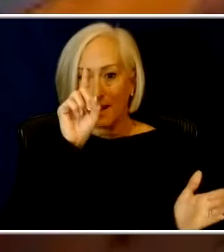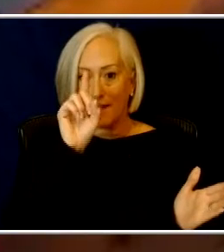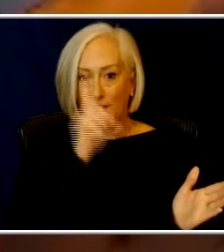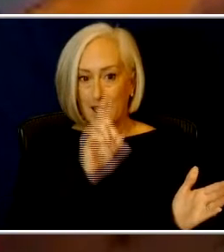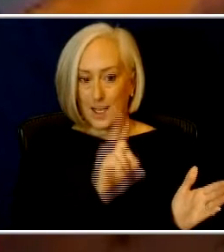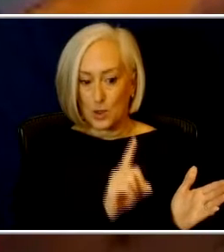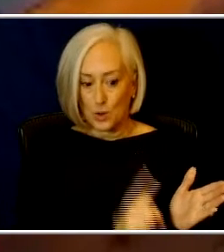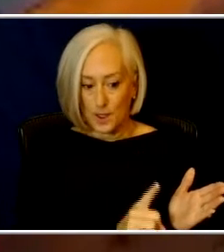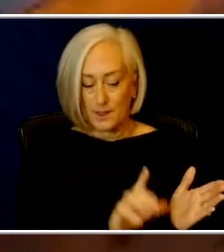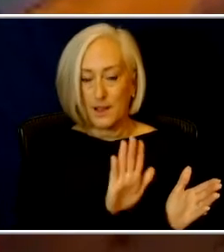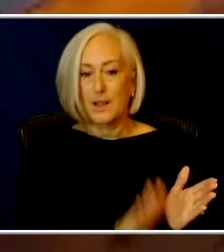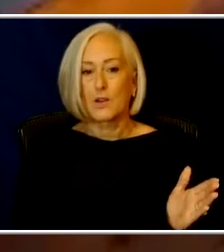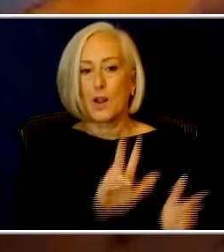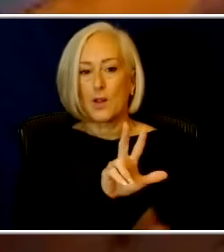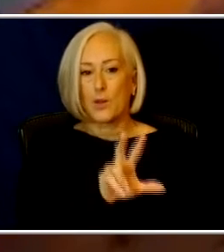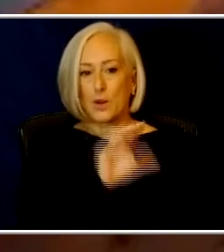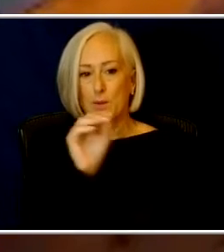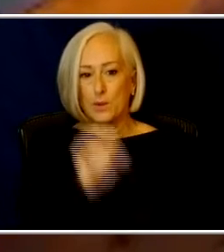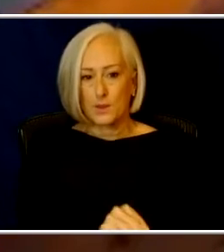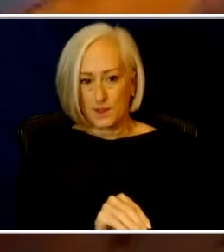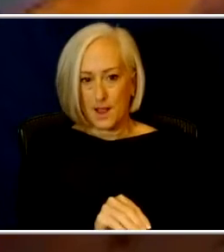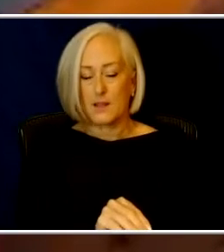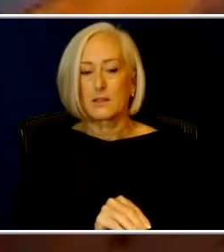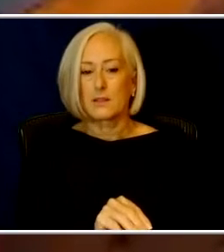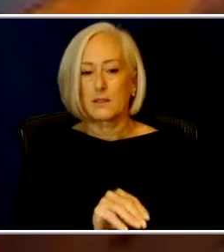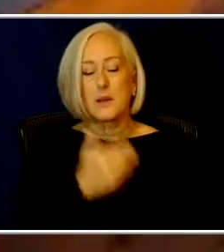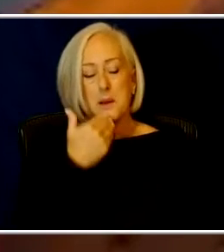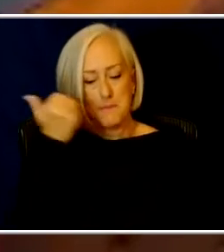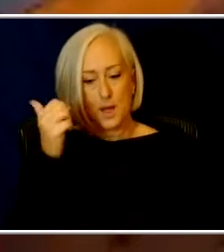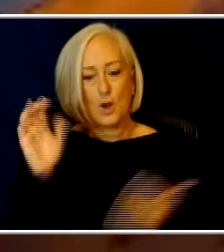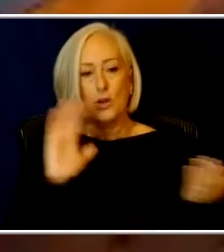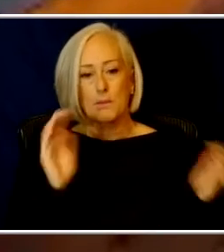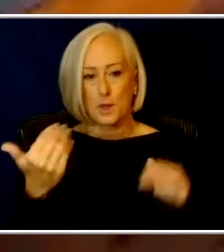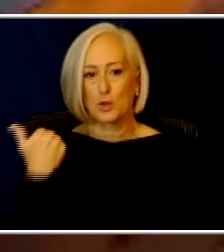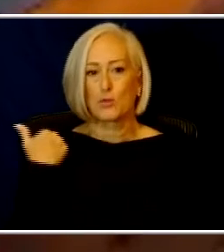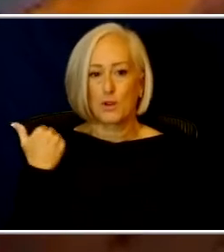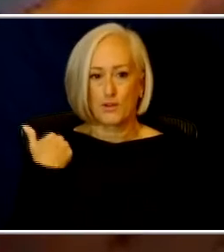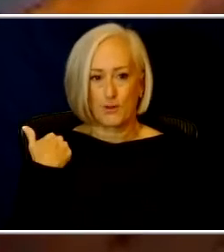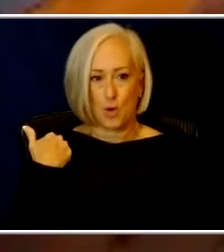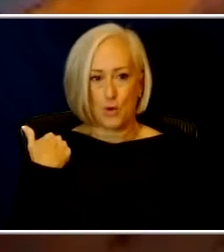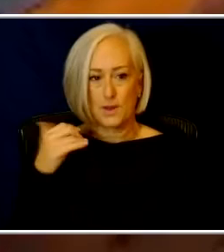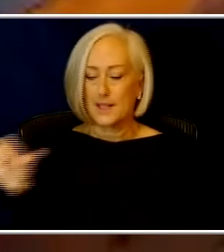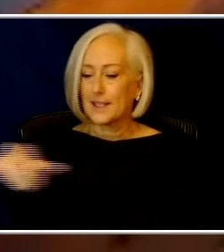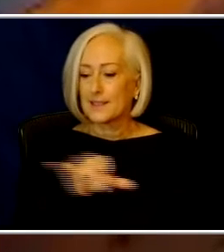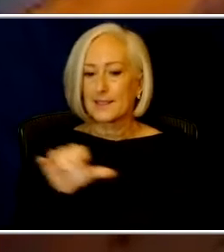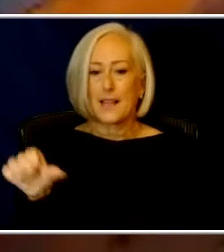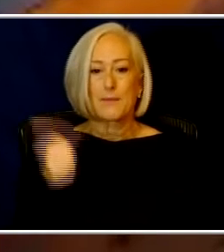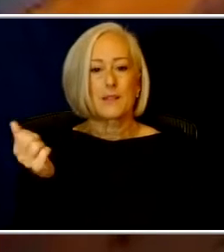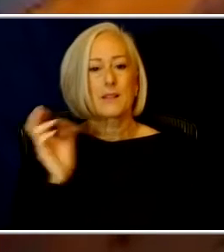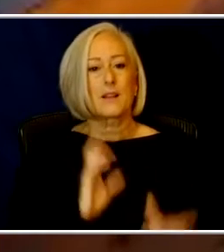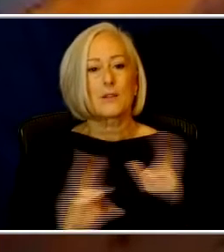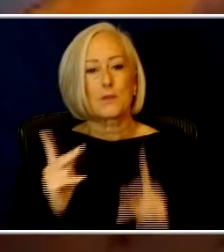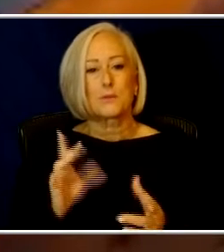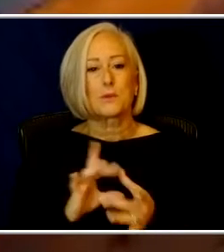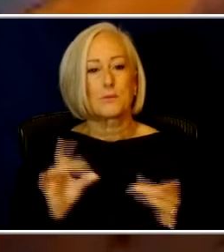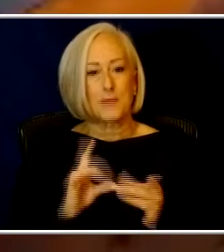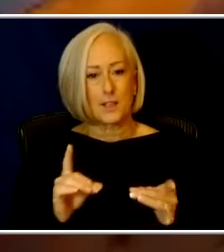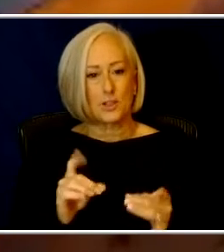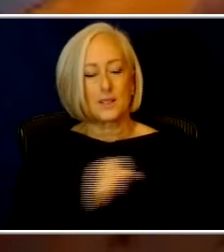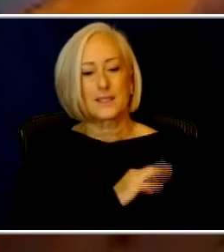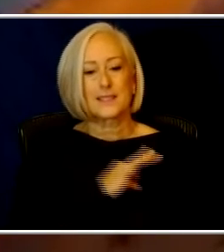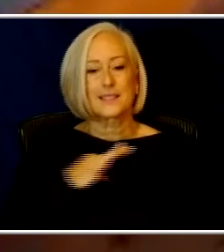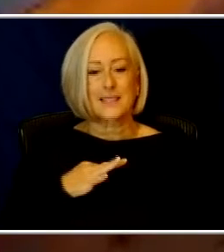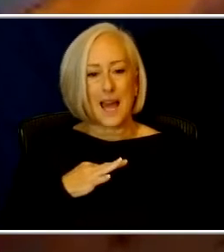about 3%. So that's a lot better than what it used to be. Like the others, staffing is a big challenge for us.